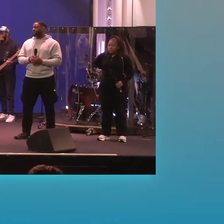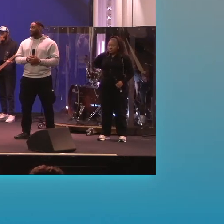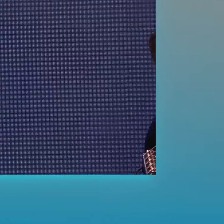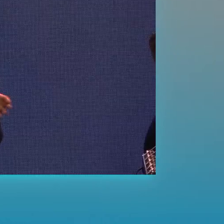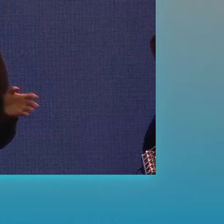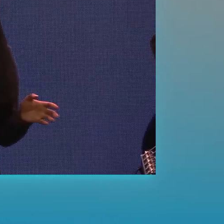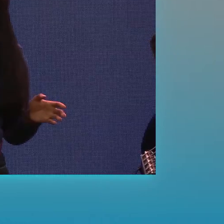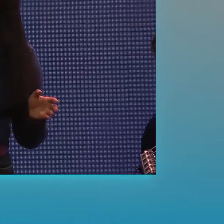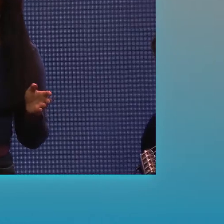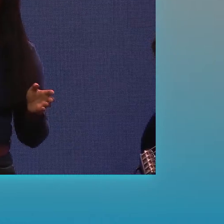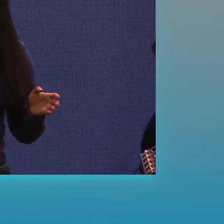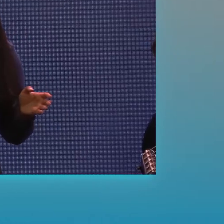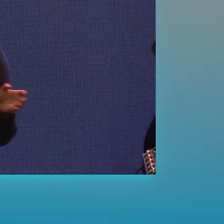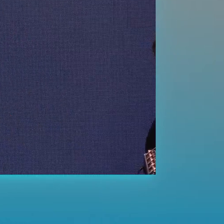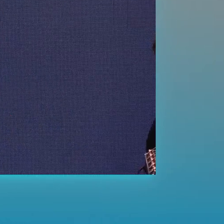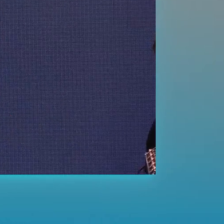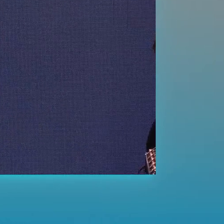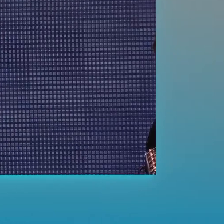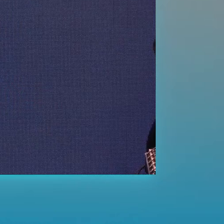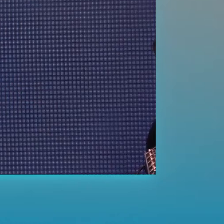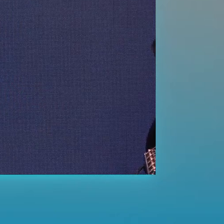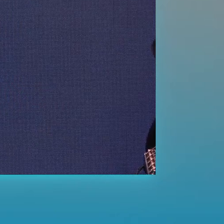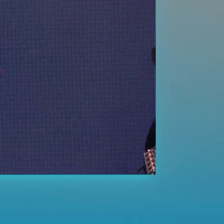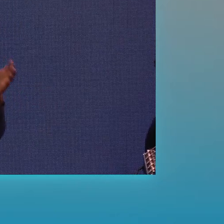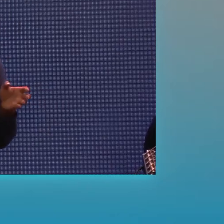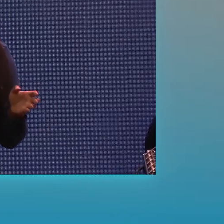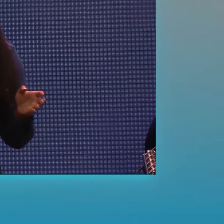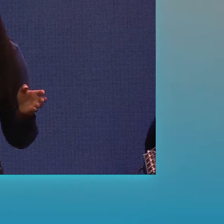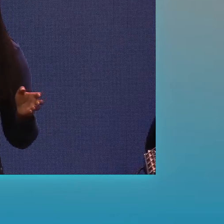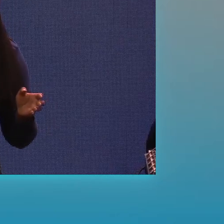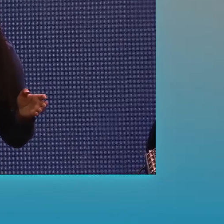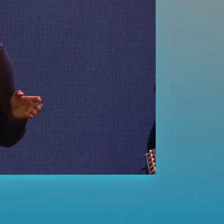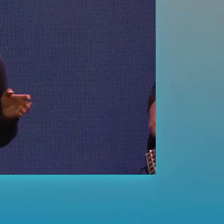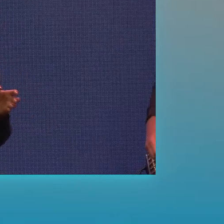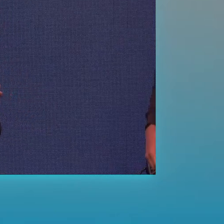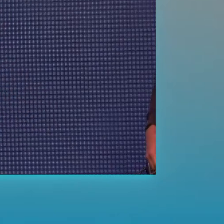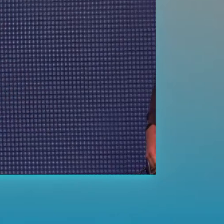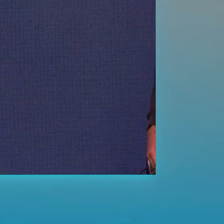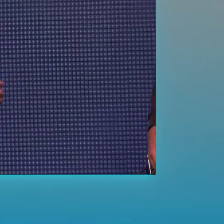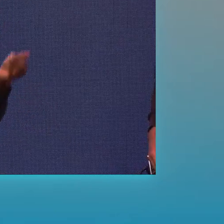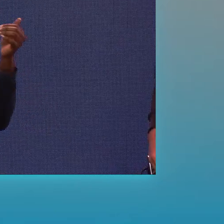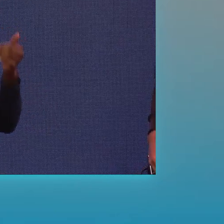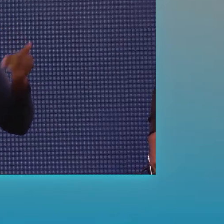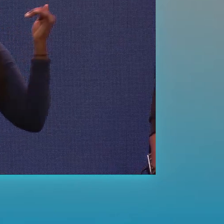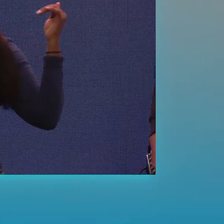we all excited? The Word of God says that